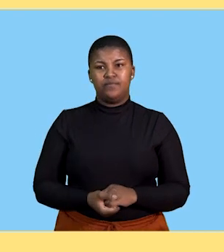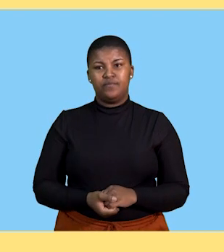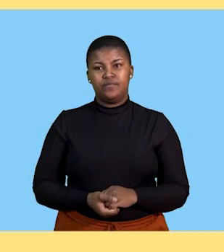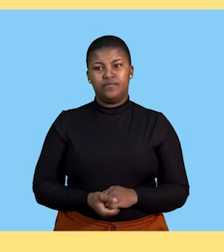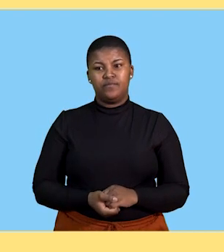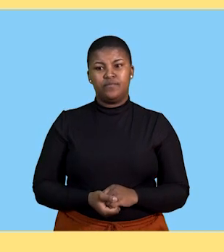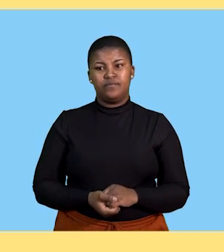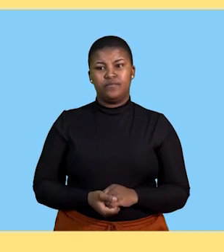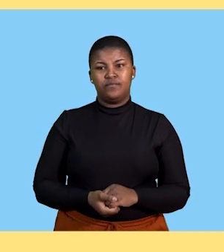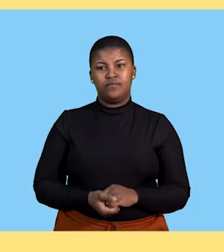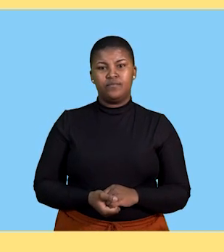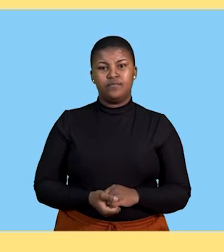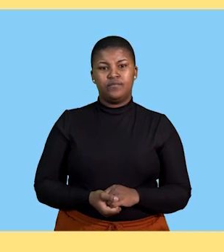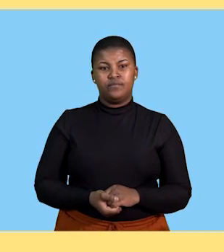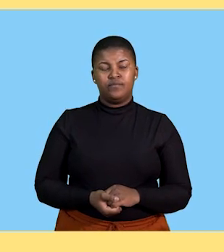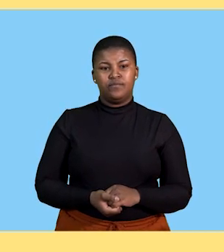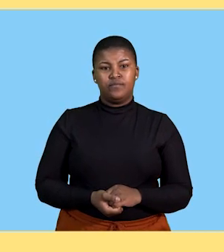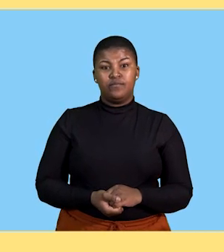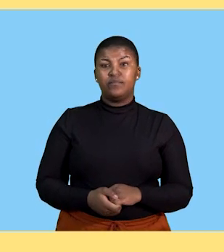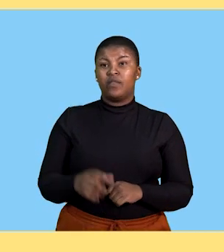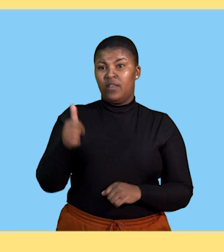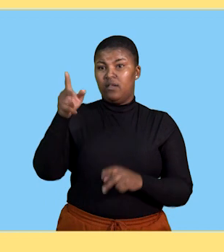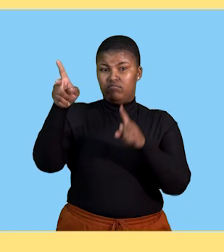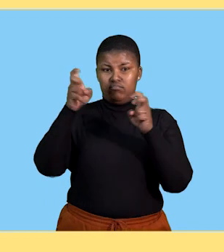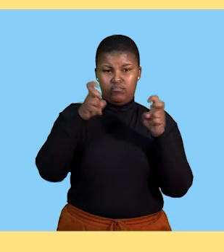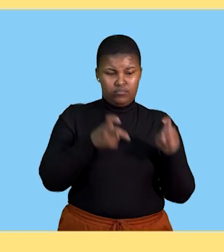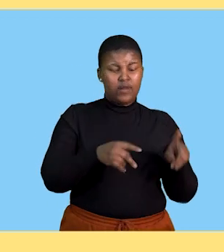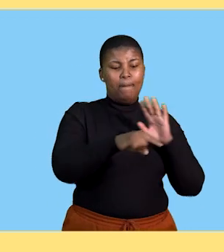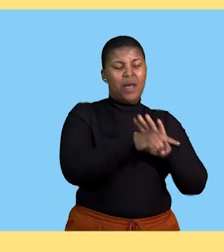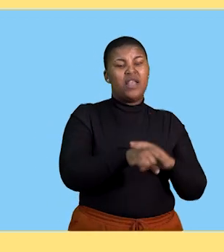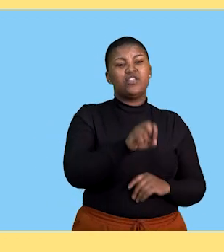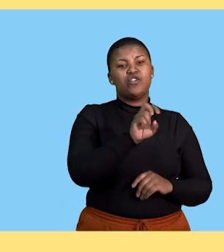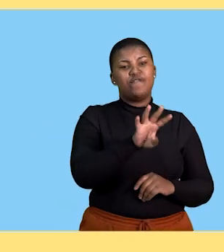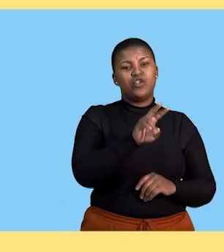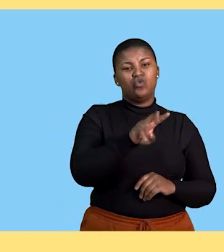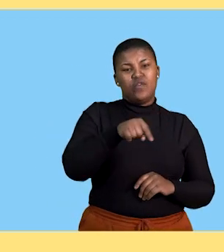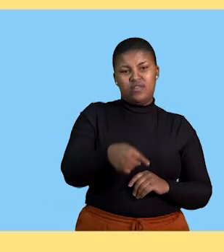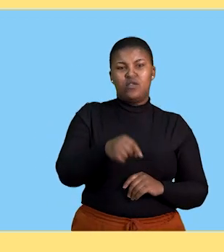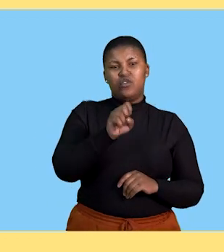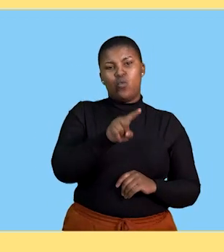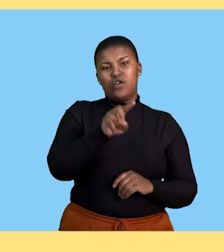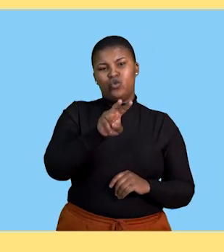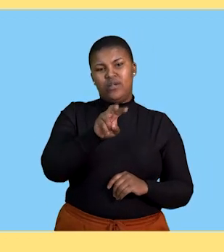42,120, 42,120. So I'll come here, then I'll say minus